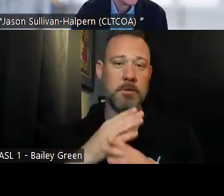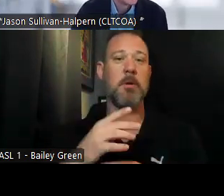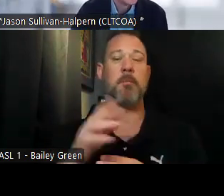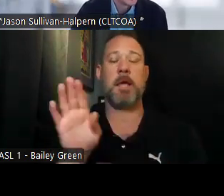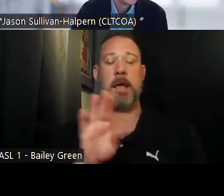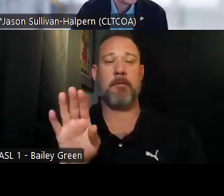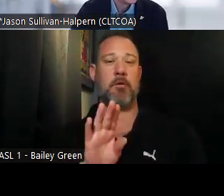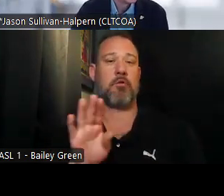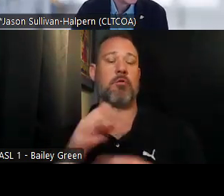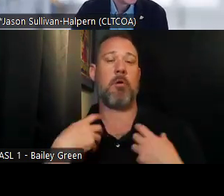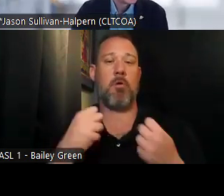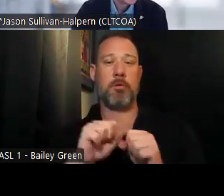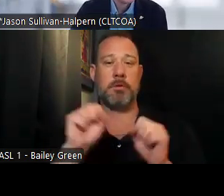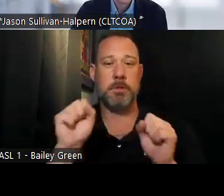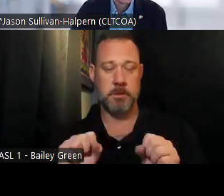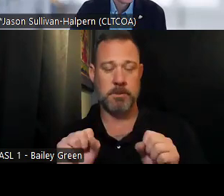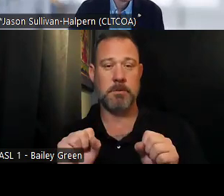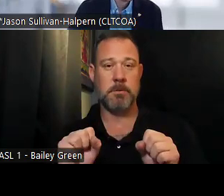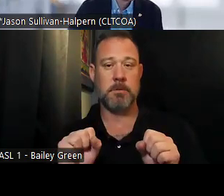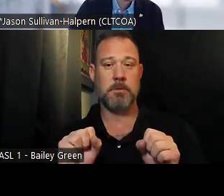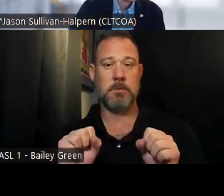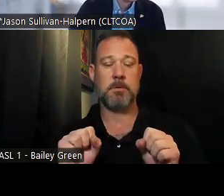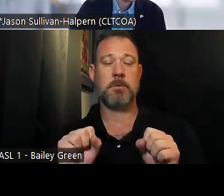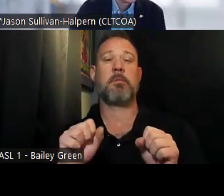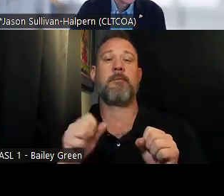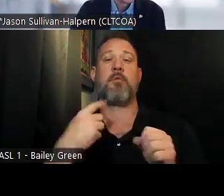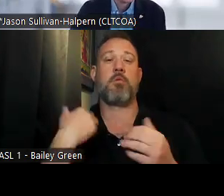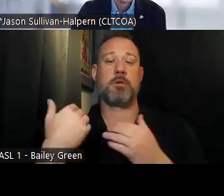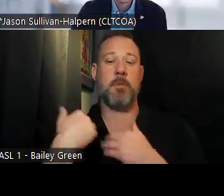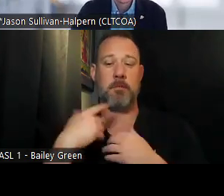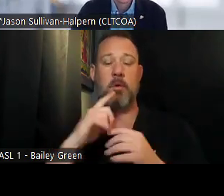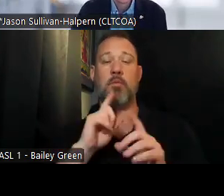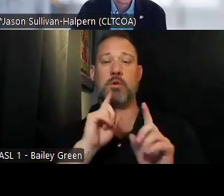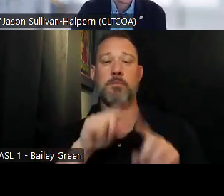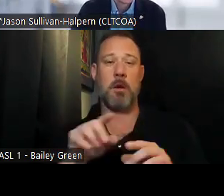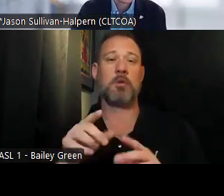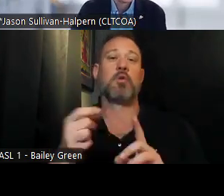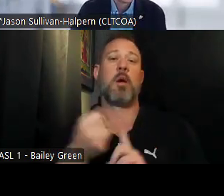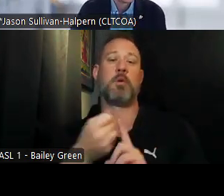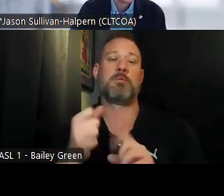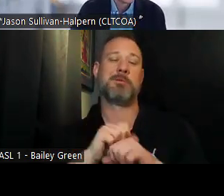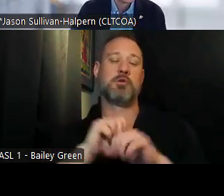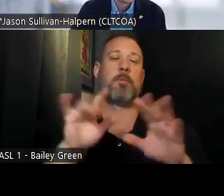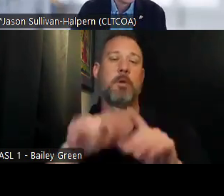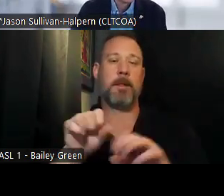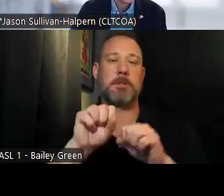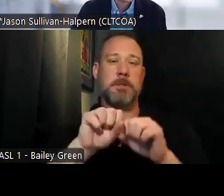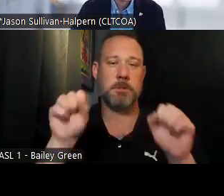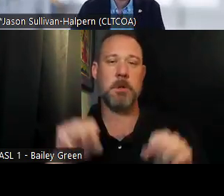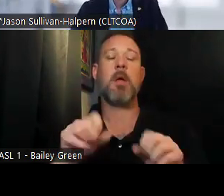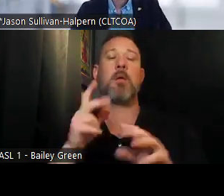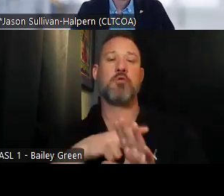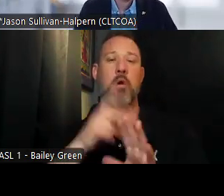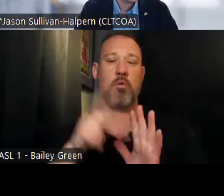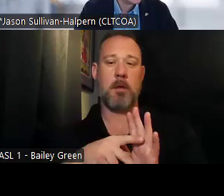systems, and so forth. Because responsibility for responding to abuse is distributed across these systems and programs, the